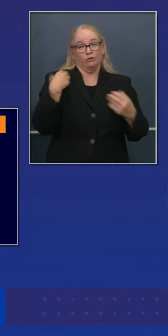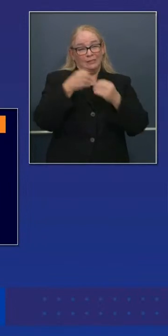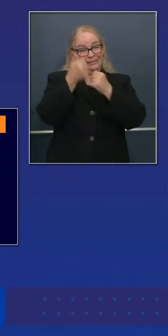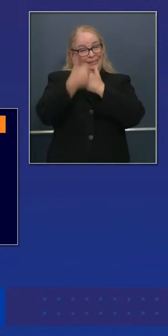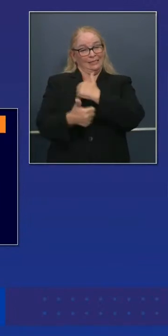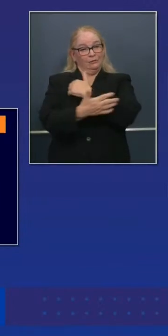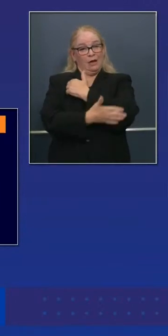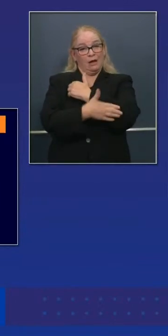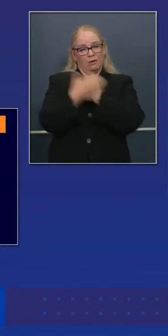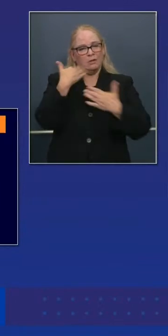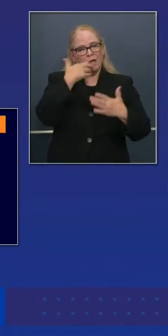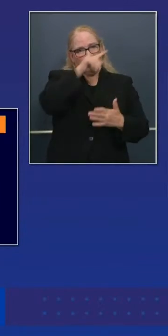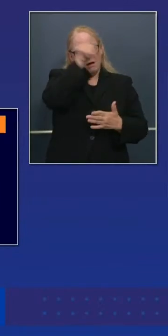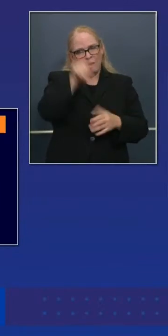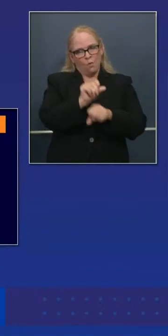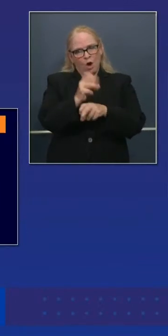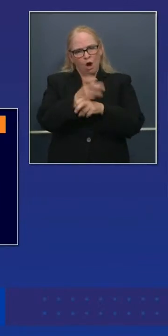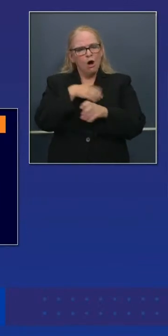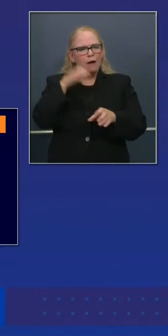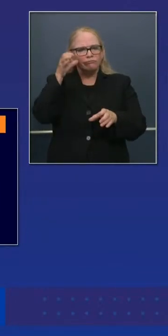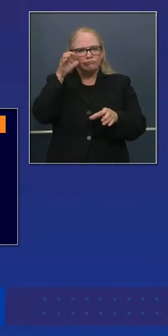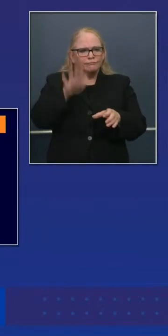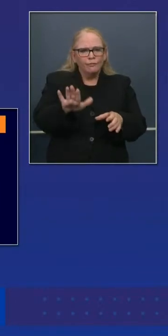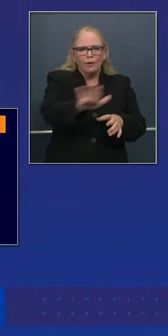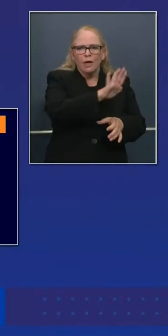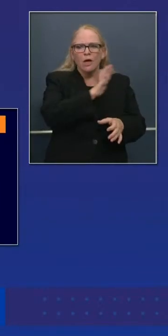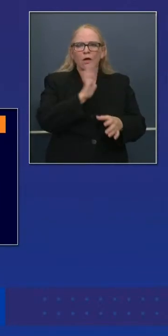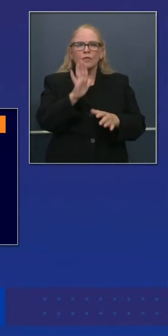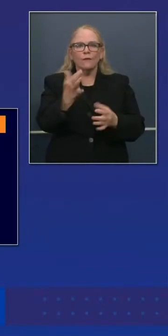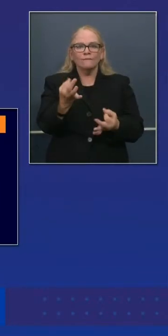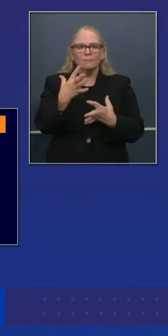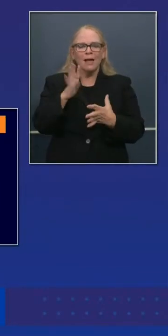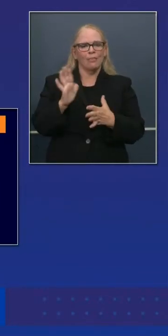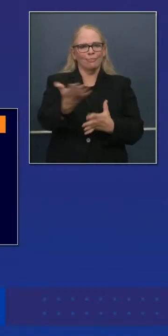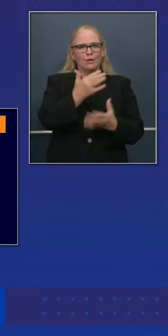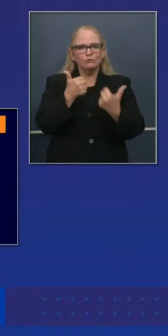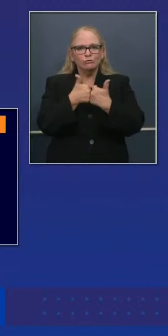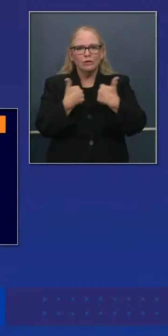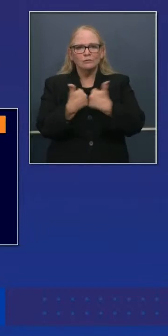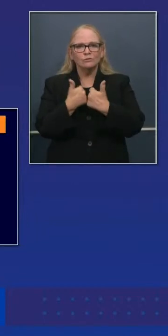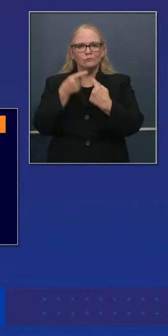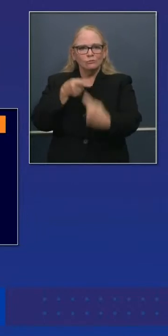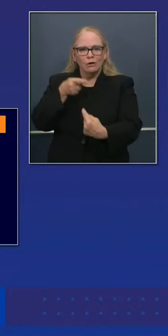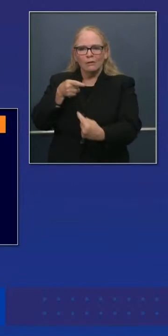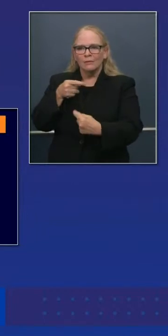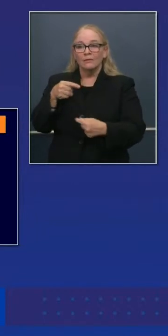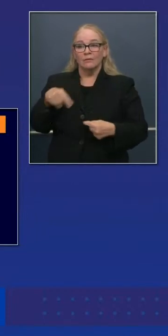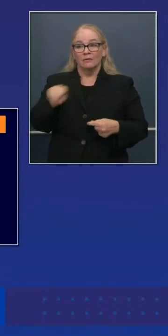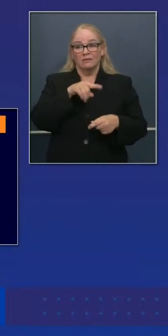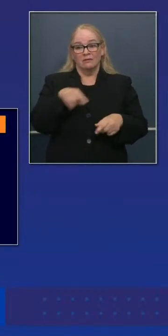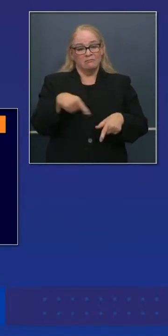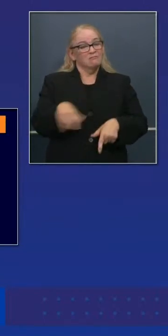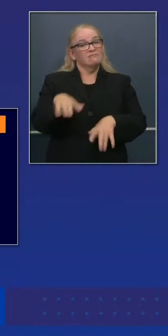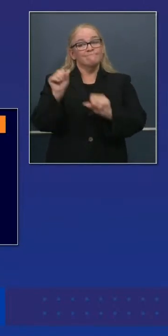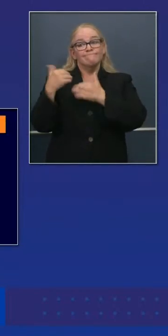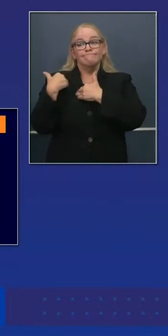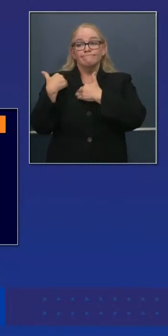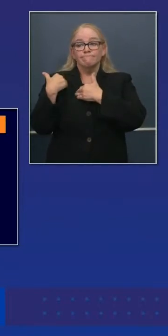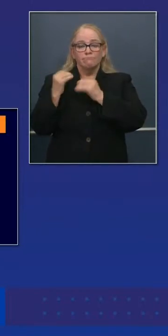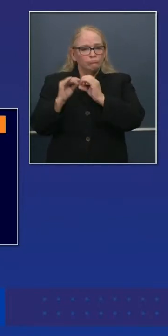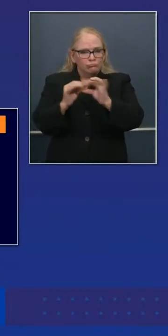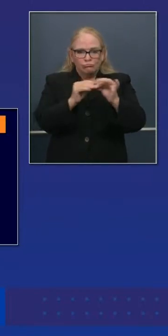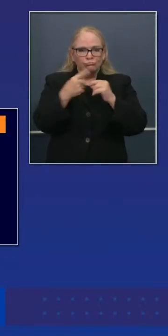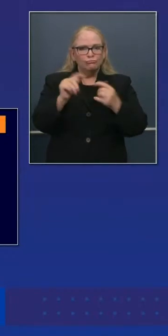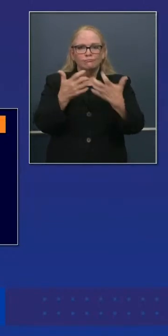of the challenges with the data, and they immediately, as they often do, went into problem-solving mode together, discussing what some